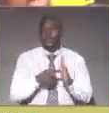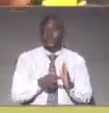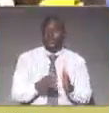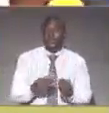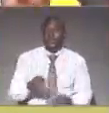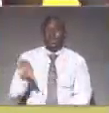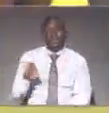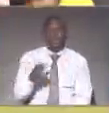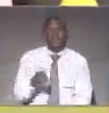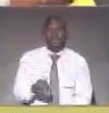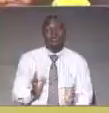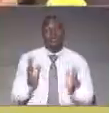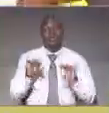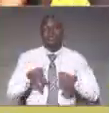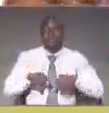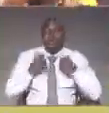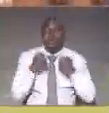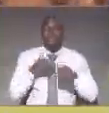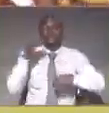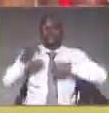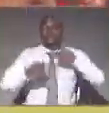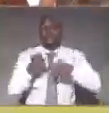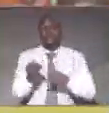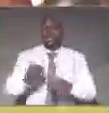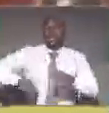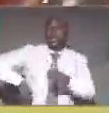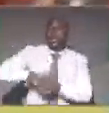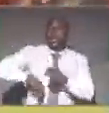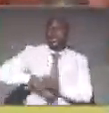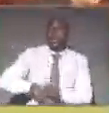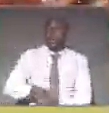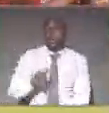to host its home international games at Nambole Stadium.